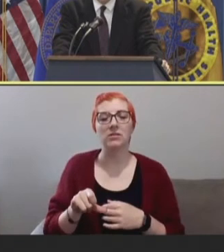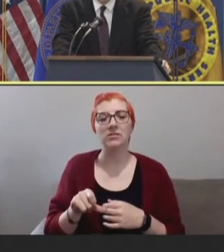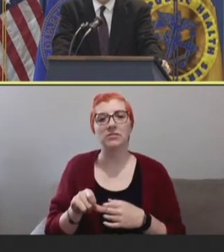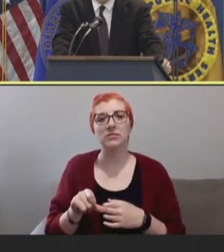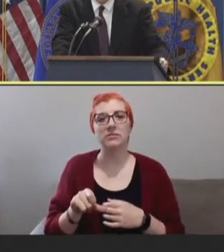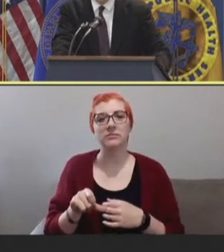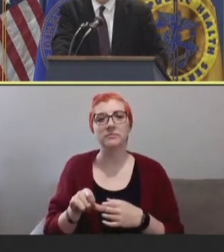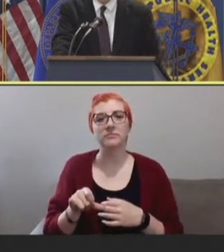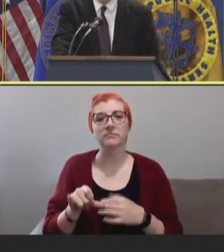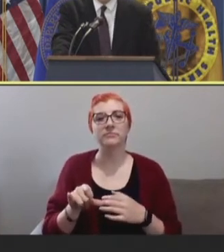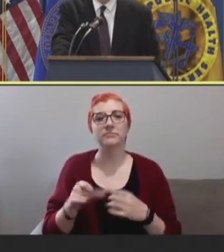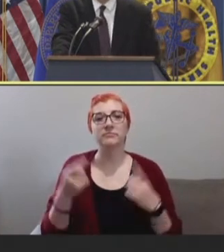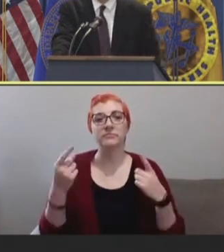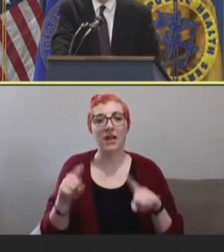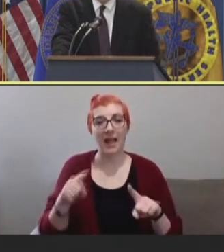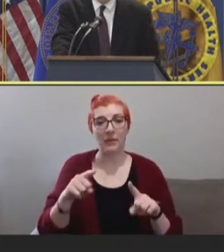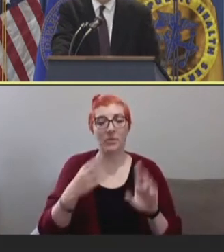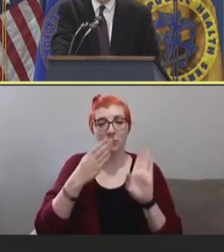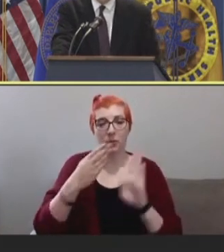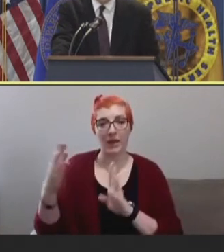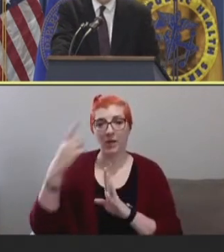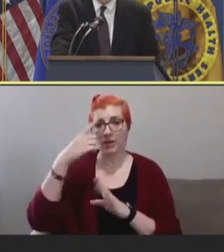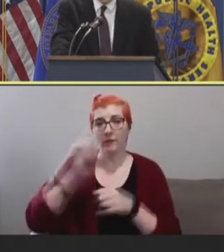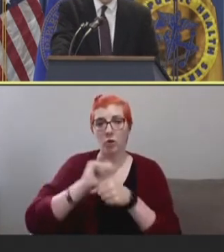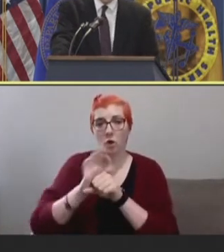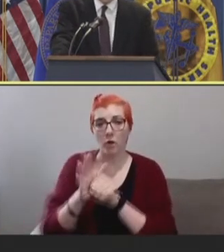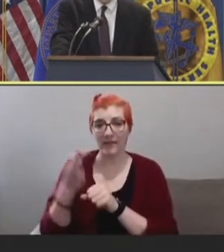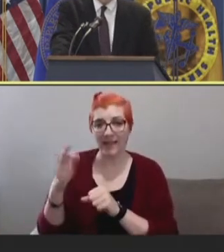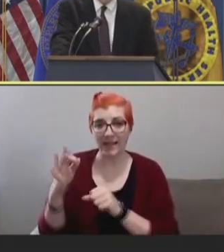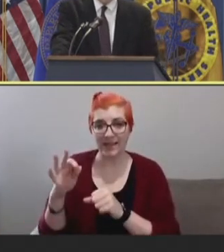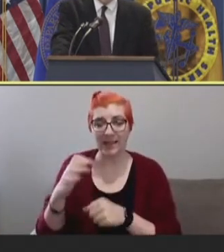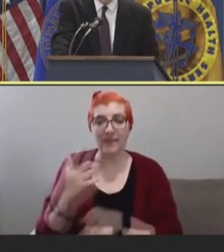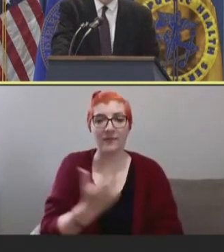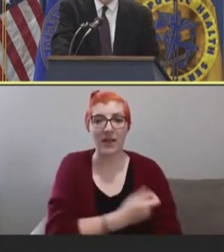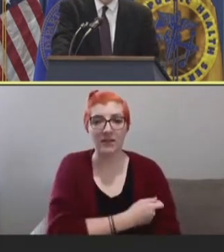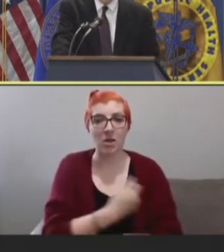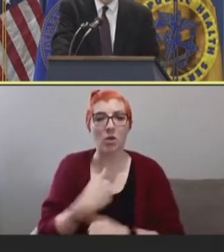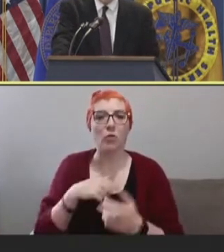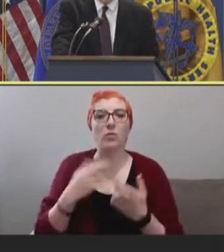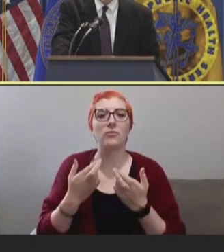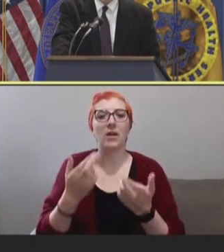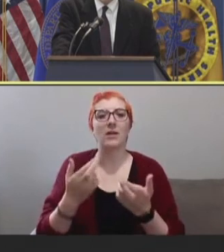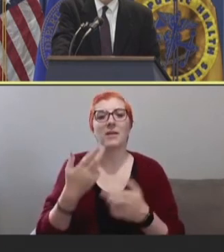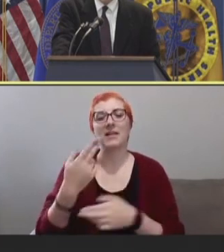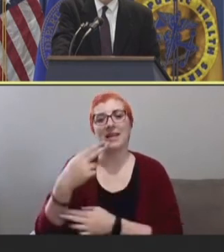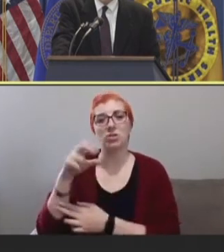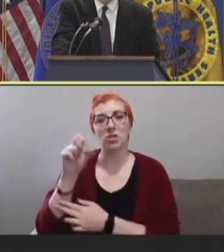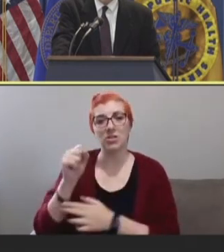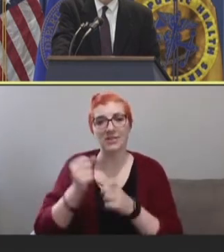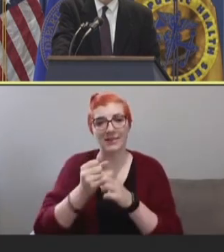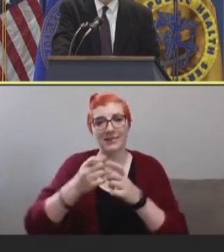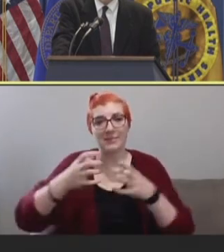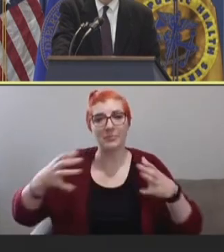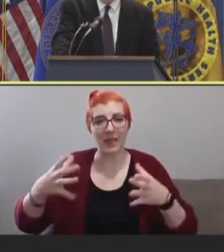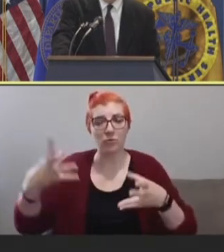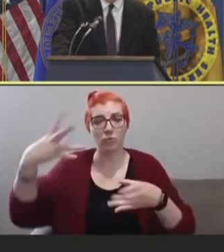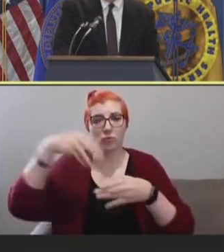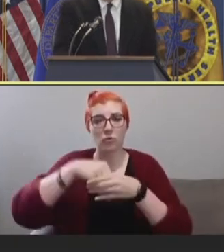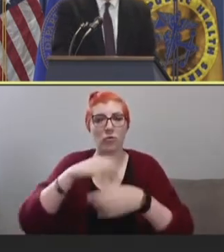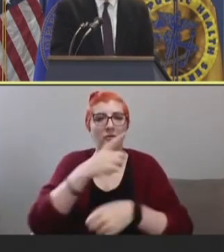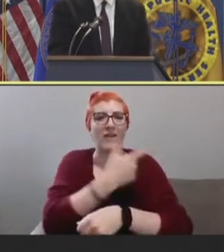done in preparing for COVID-19 vaccination. We recommend that HHS expand this to include vaccination in